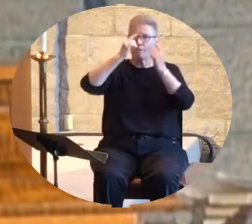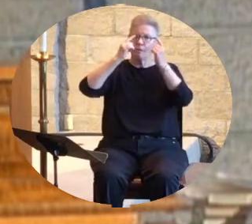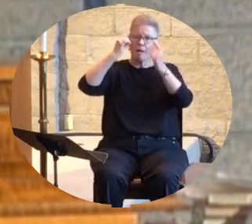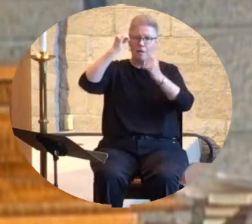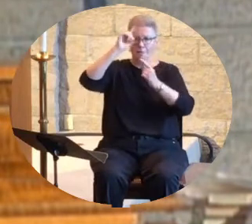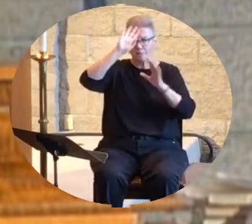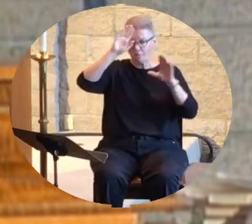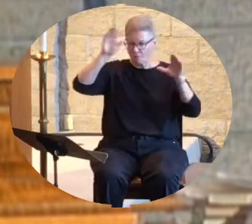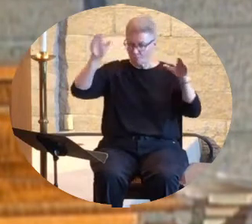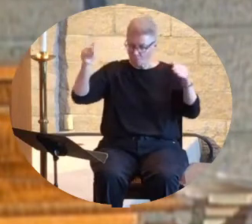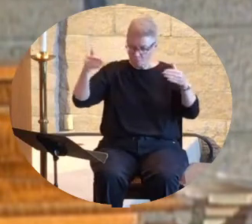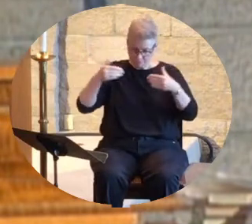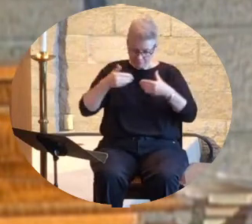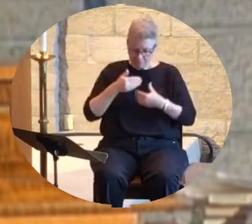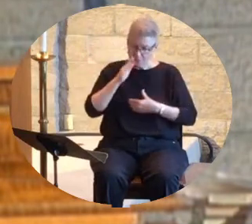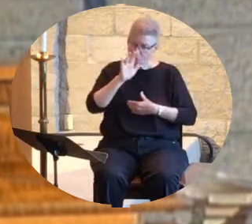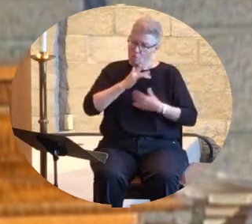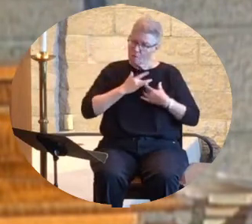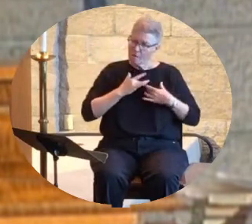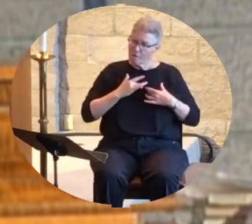heart.